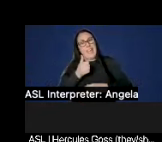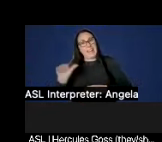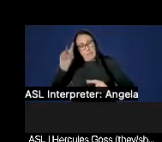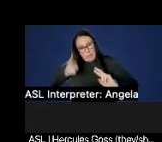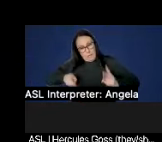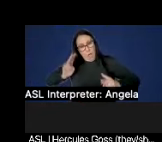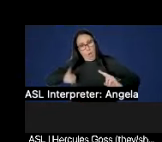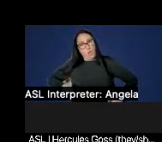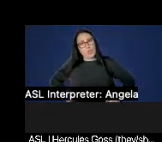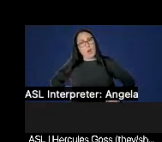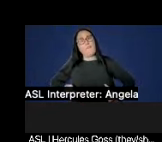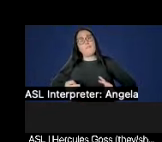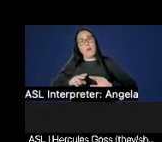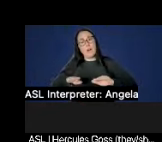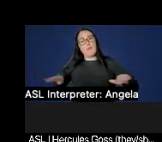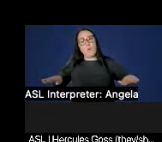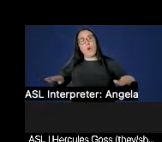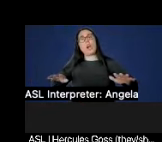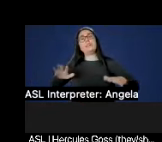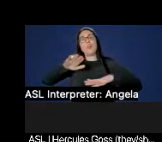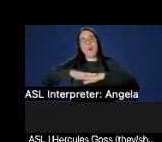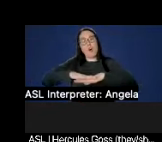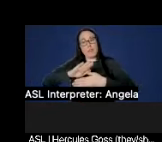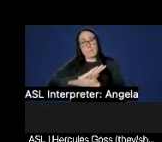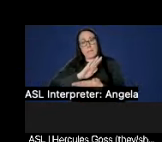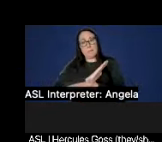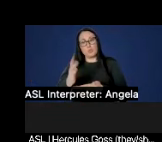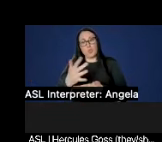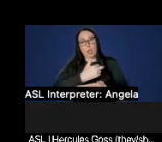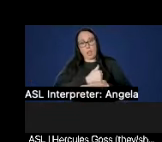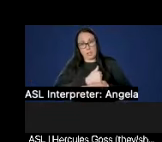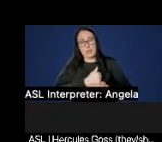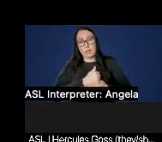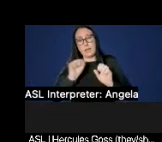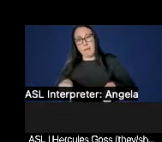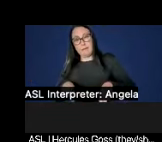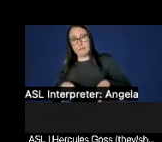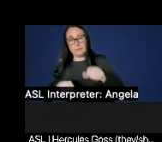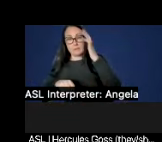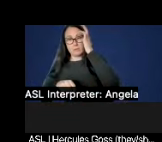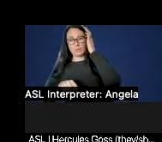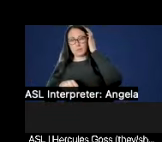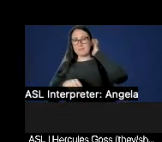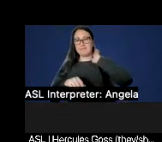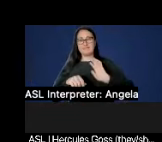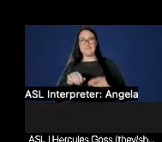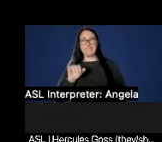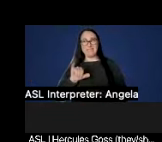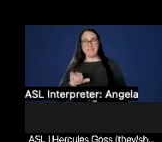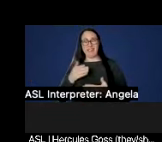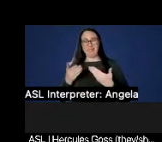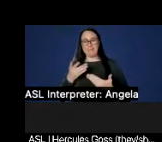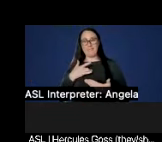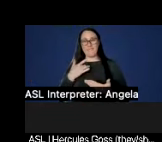perhaps discarded items can just fall onto that piece of paper and can be collected. So while that might feel like,